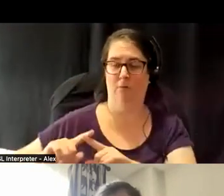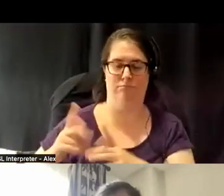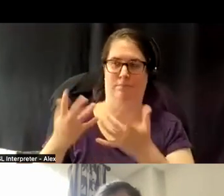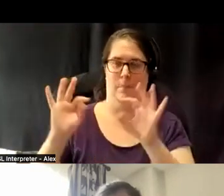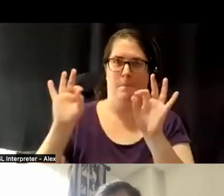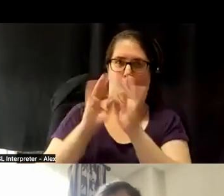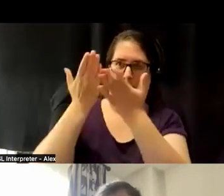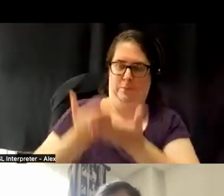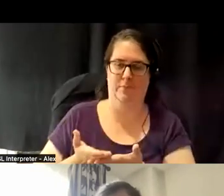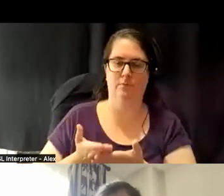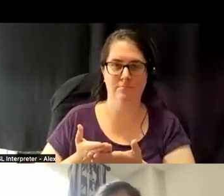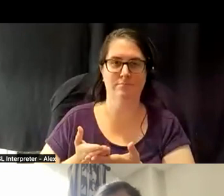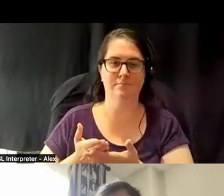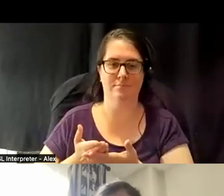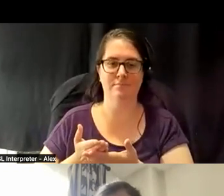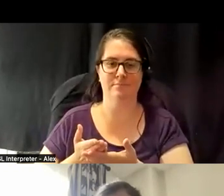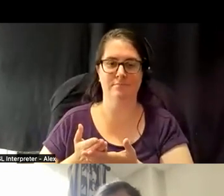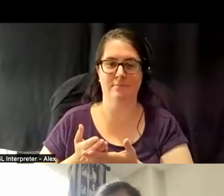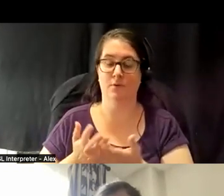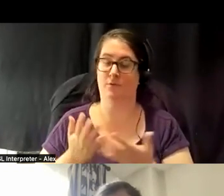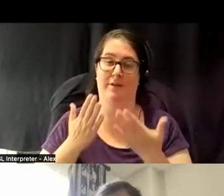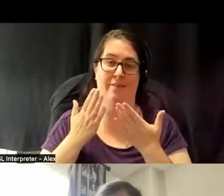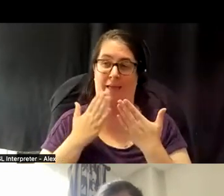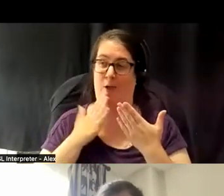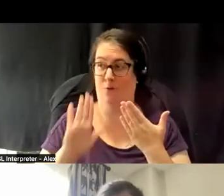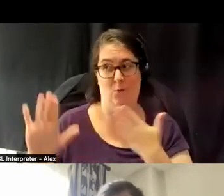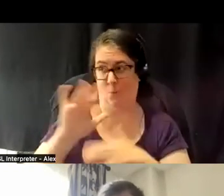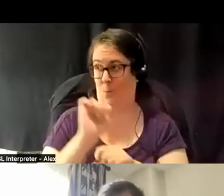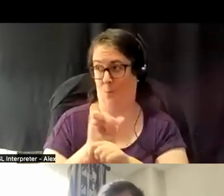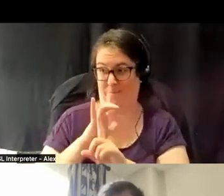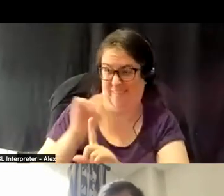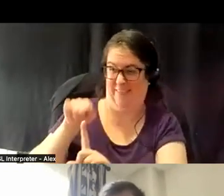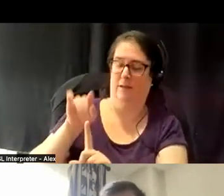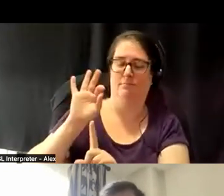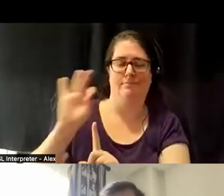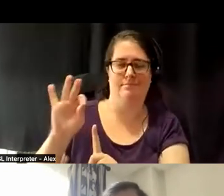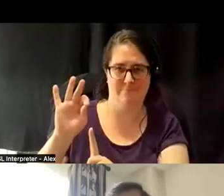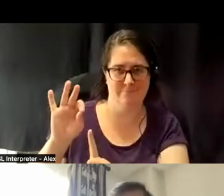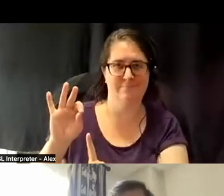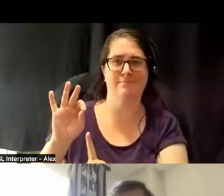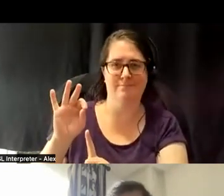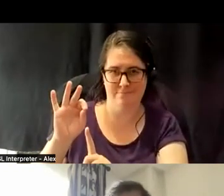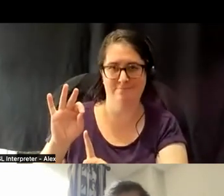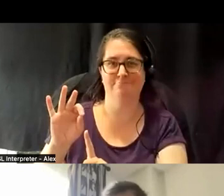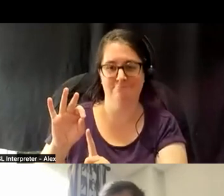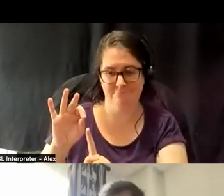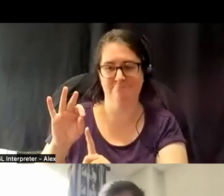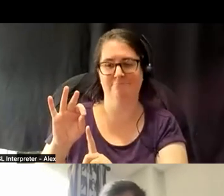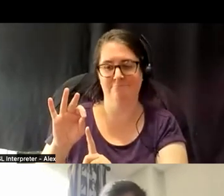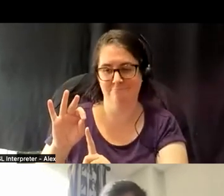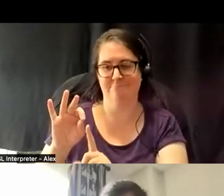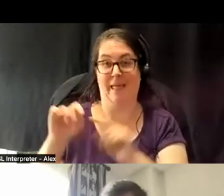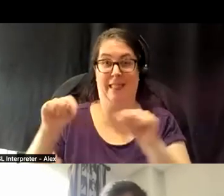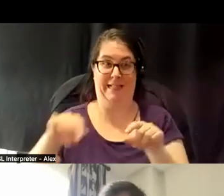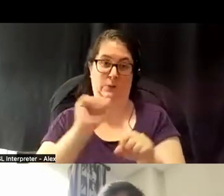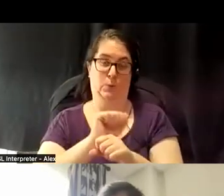And also just again, like, thank you everybody for your work, but especially for what you just said there. I think a lot of that work, a lot of this work